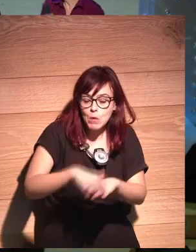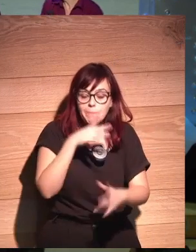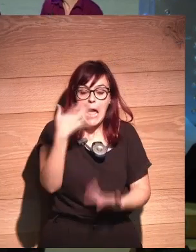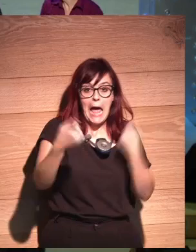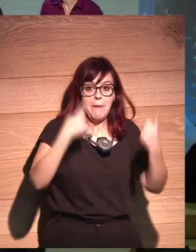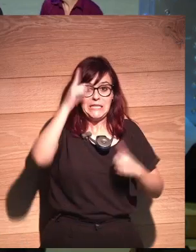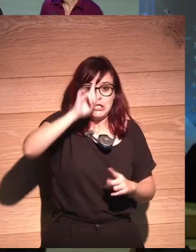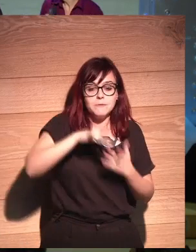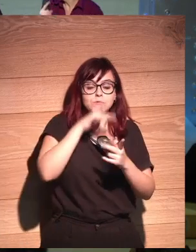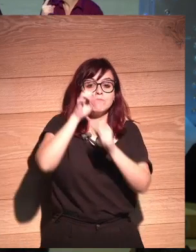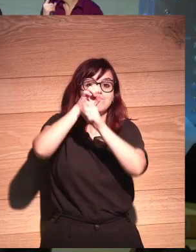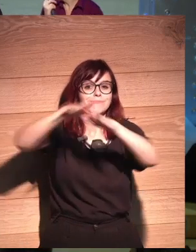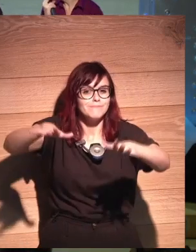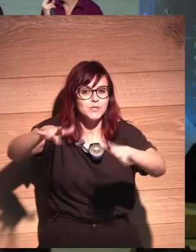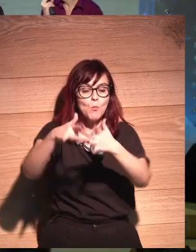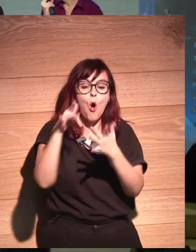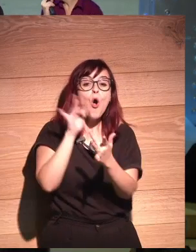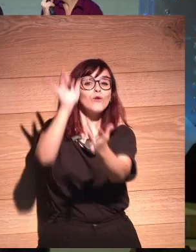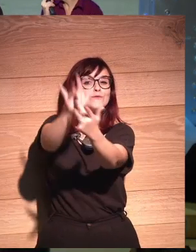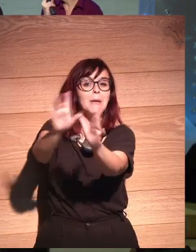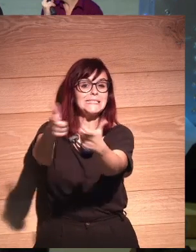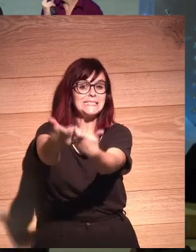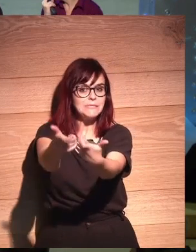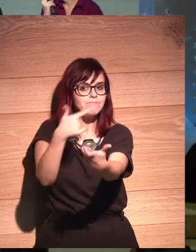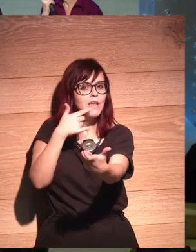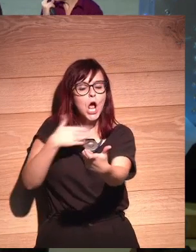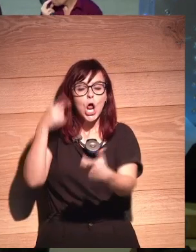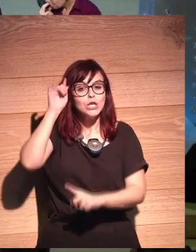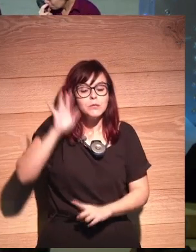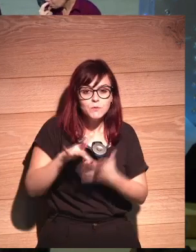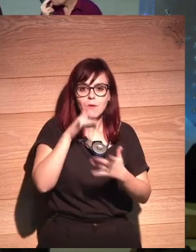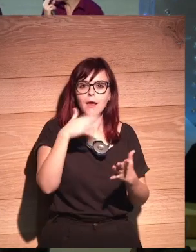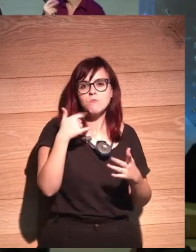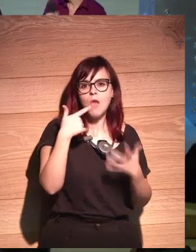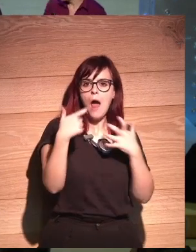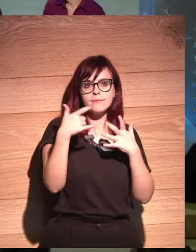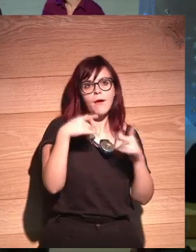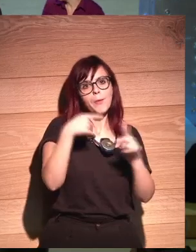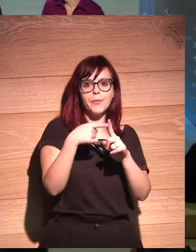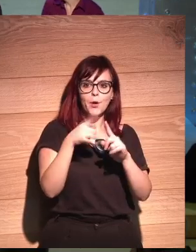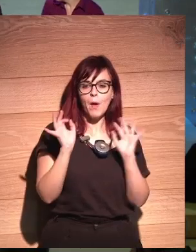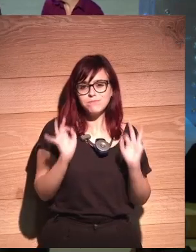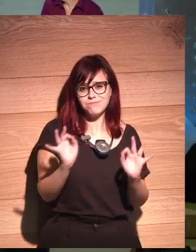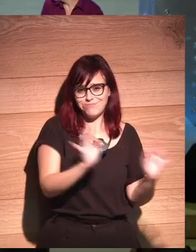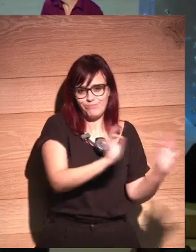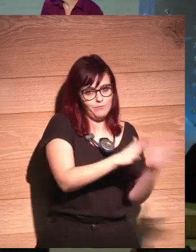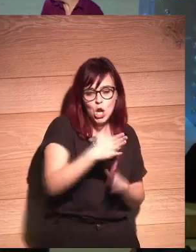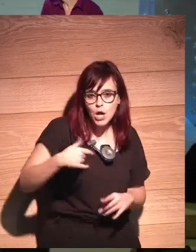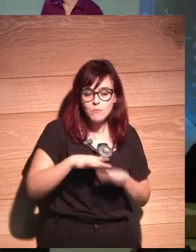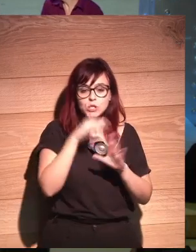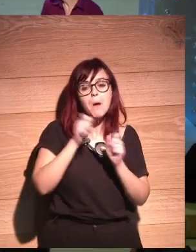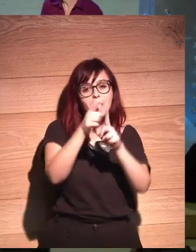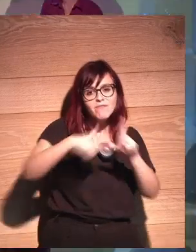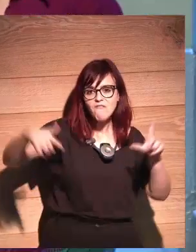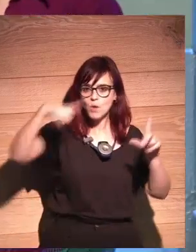to cultural managers that this is also important for them, that this has a strong impact on their work. So we're